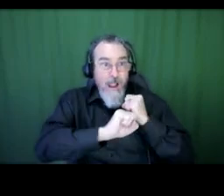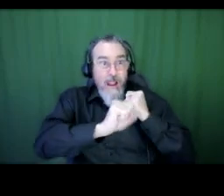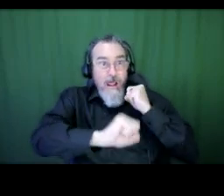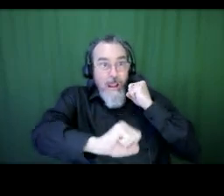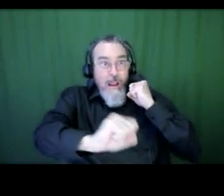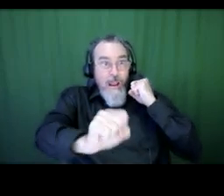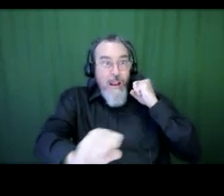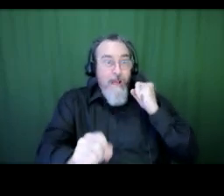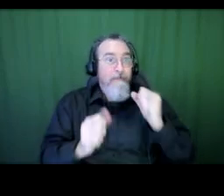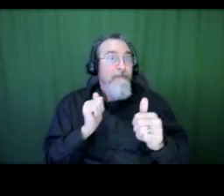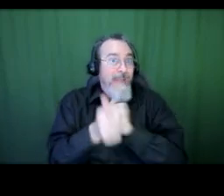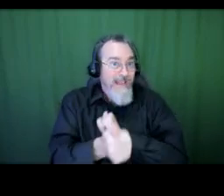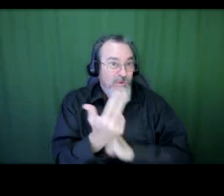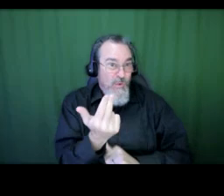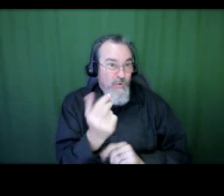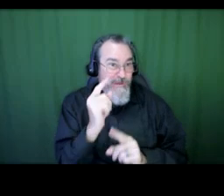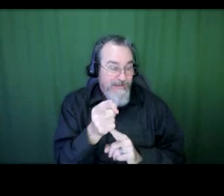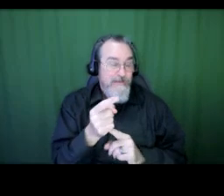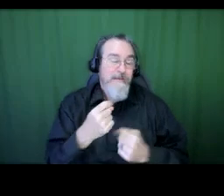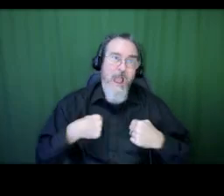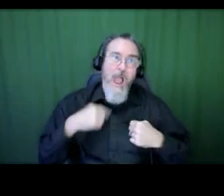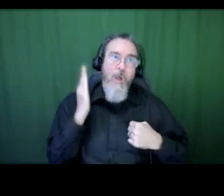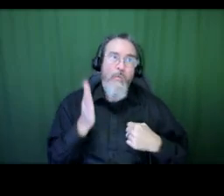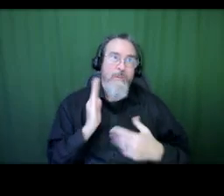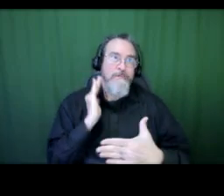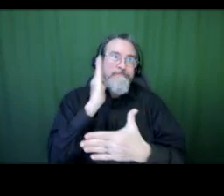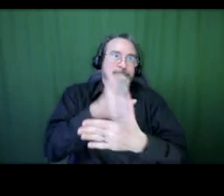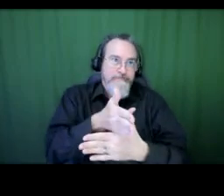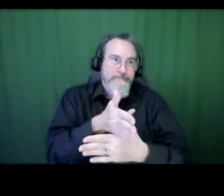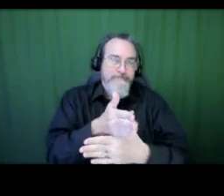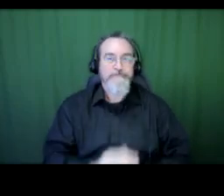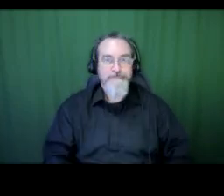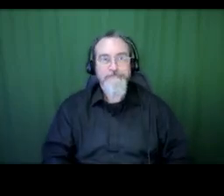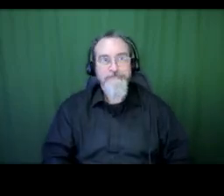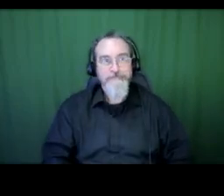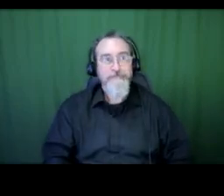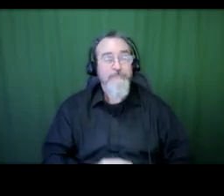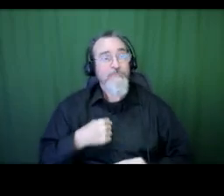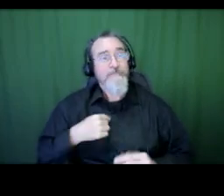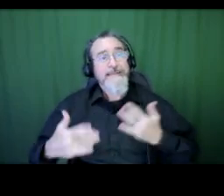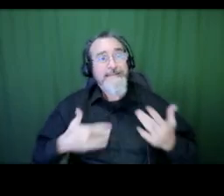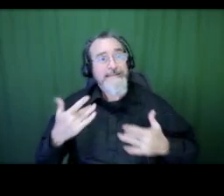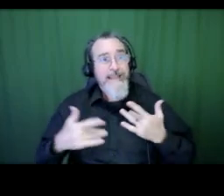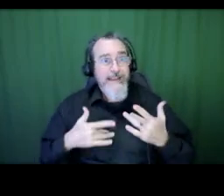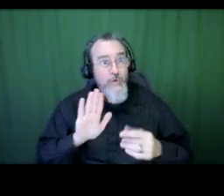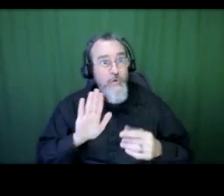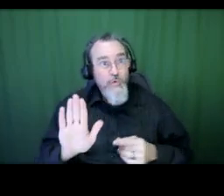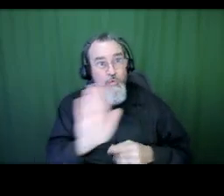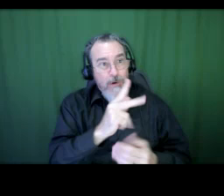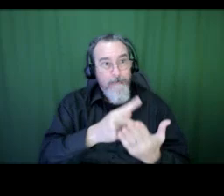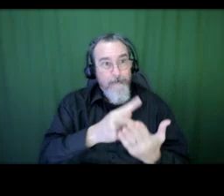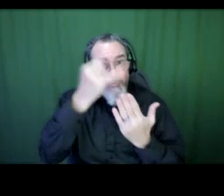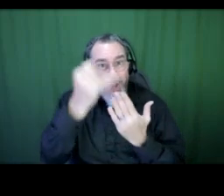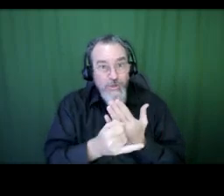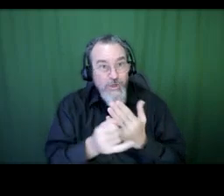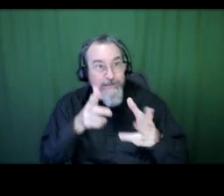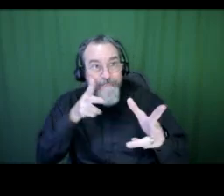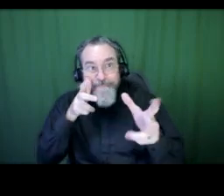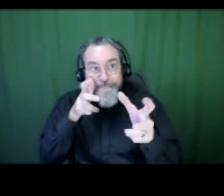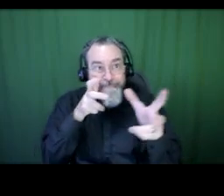13 minutes. And excited to hear more about your projects. And for